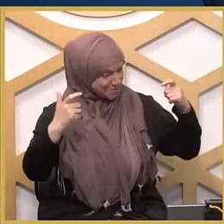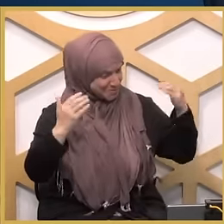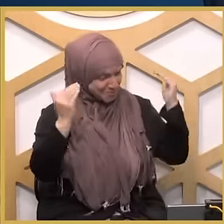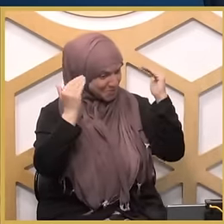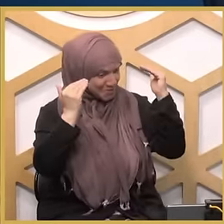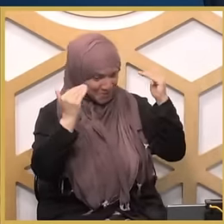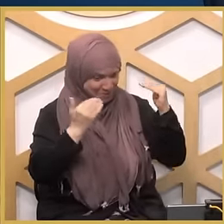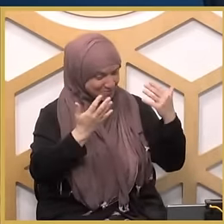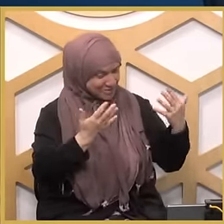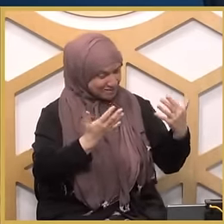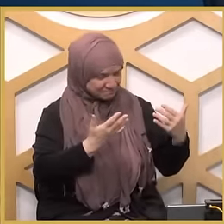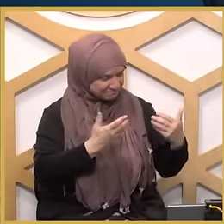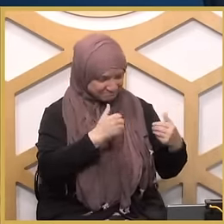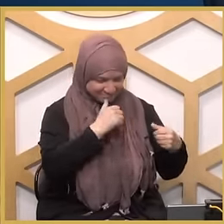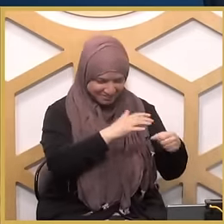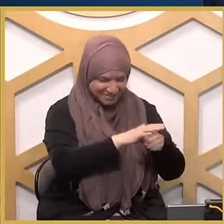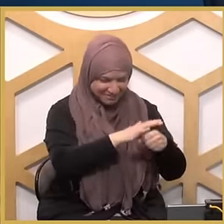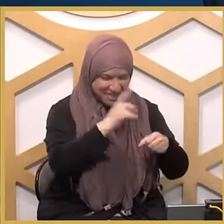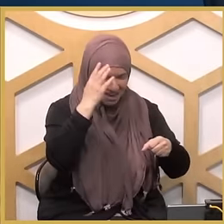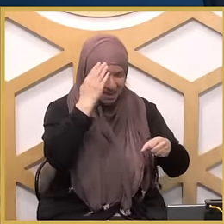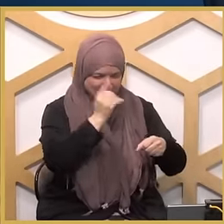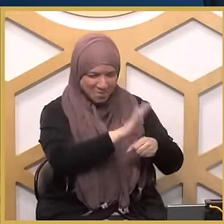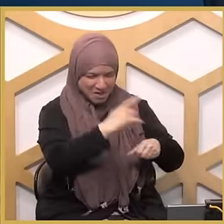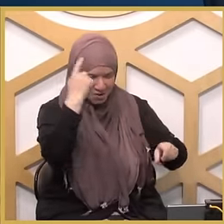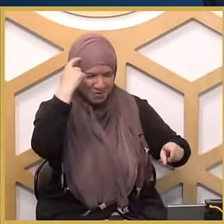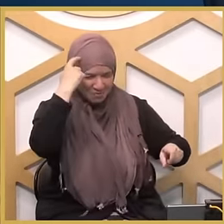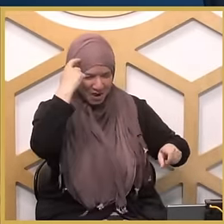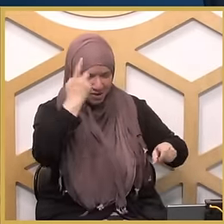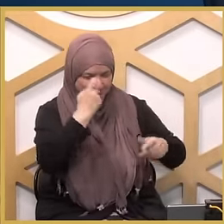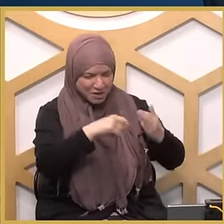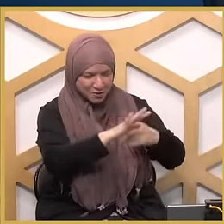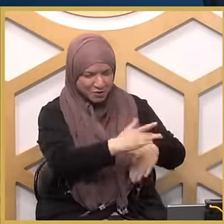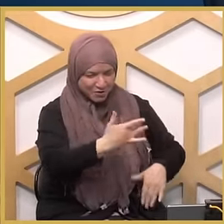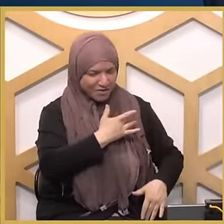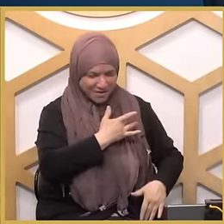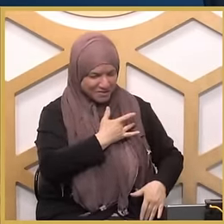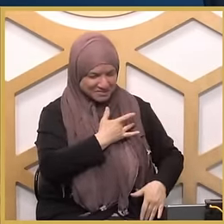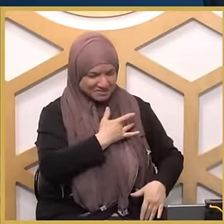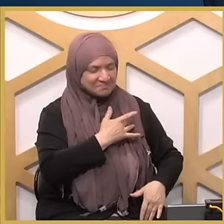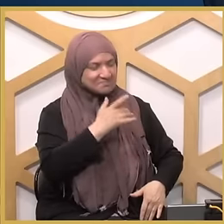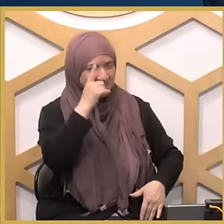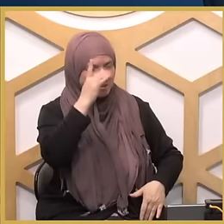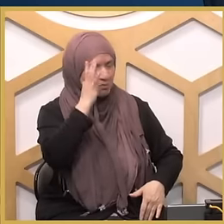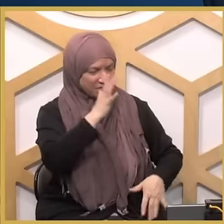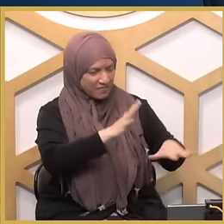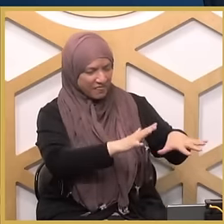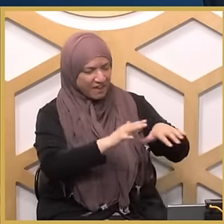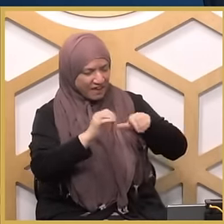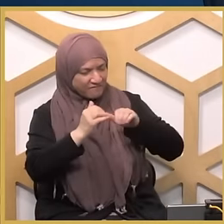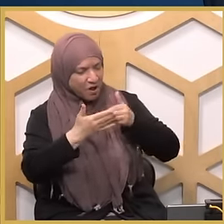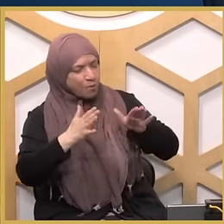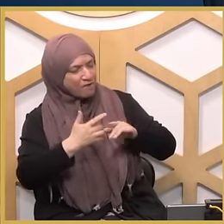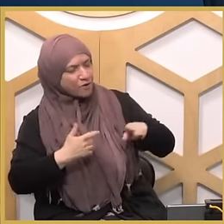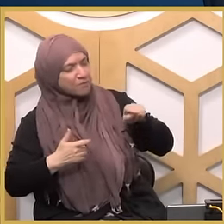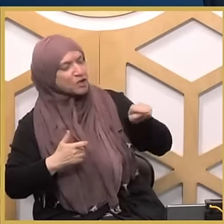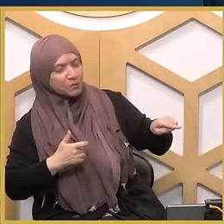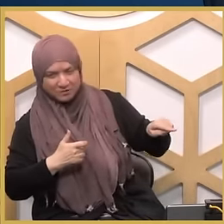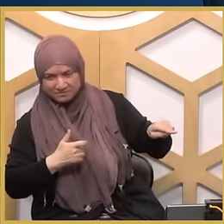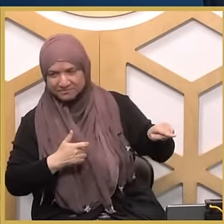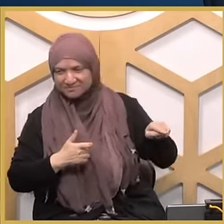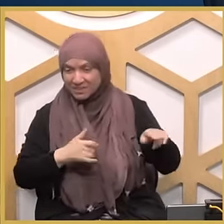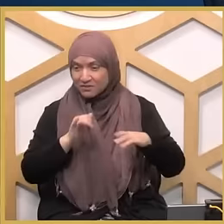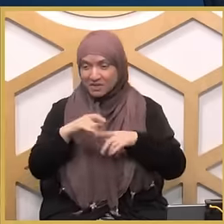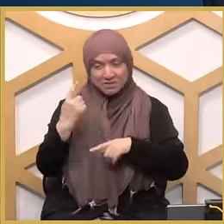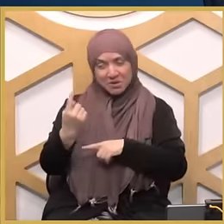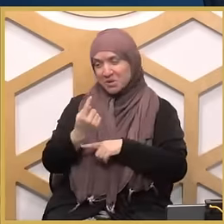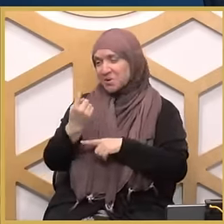busy just satisfying yourself, your ego, your desire? I mean, you're not going to find yourself, you're going to find the way